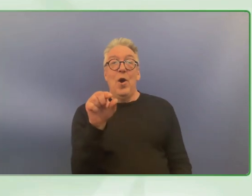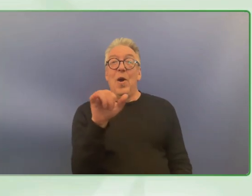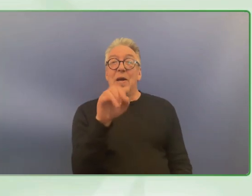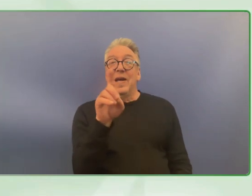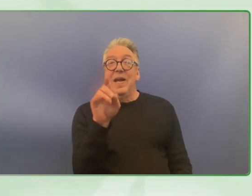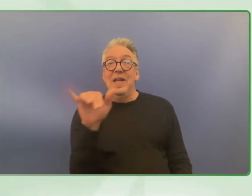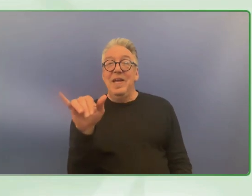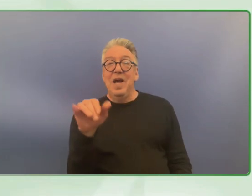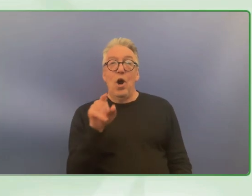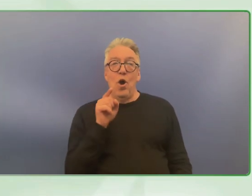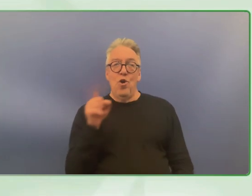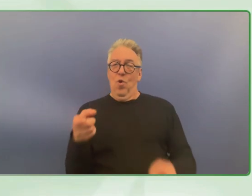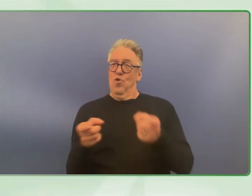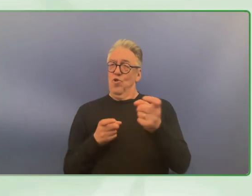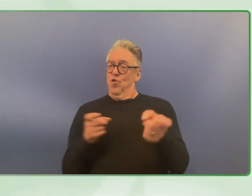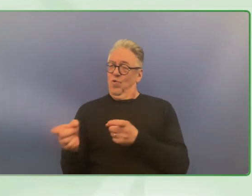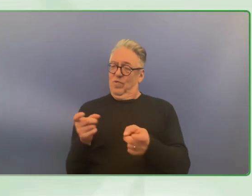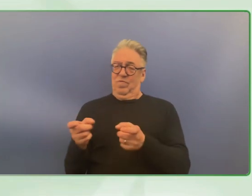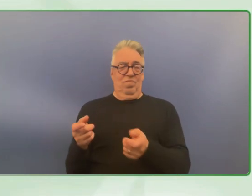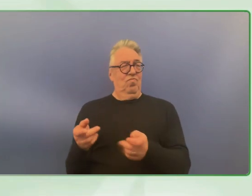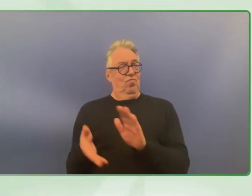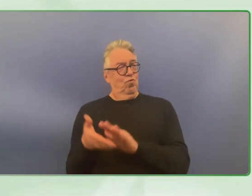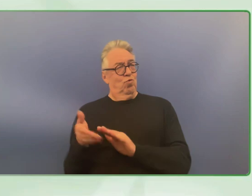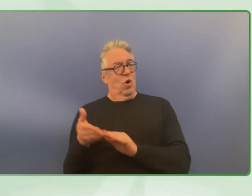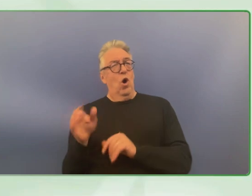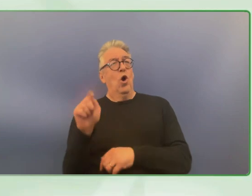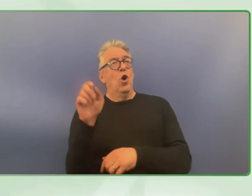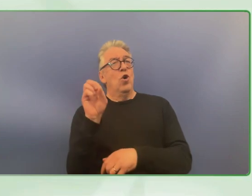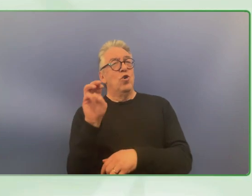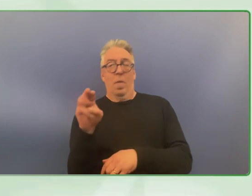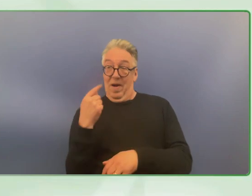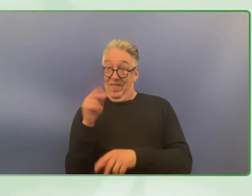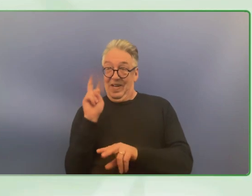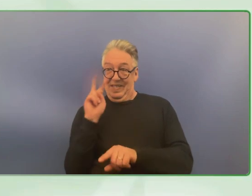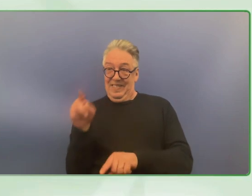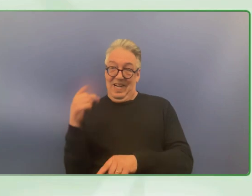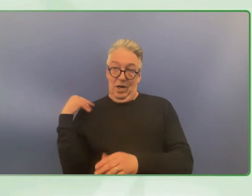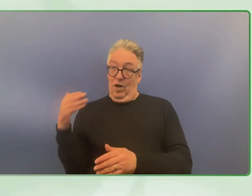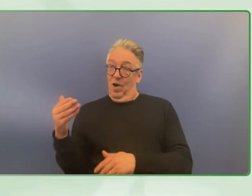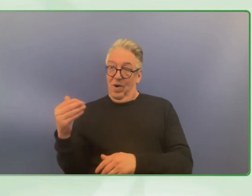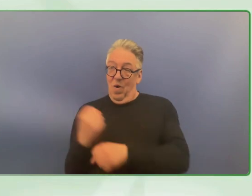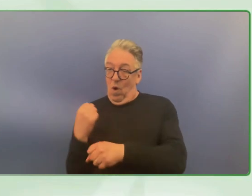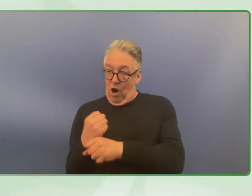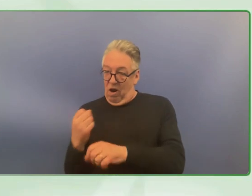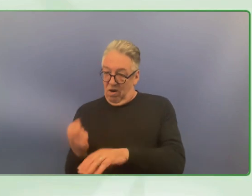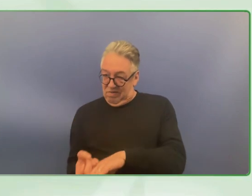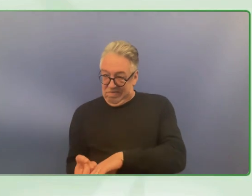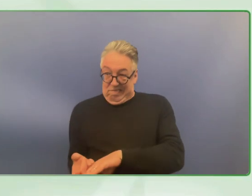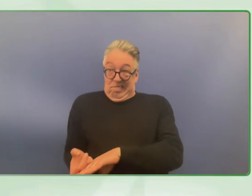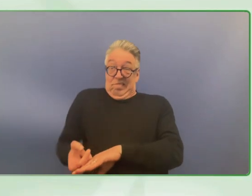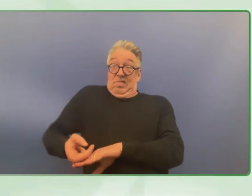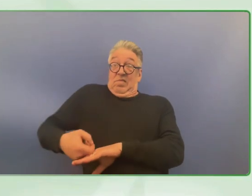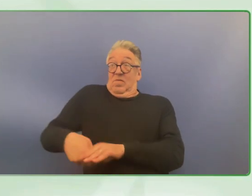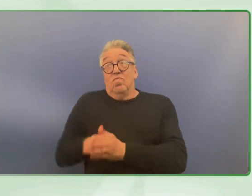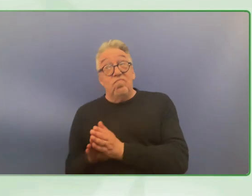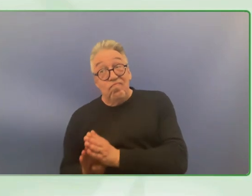I've seen you work in this program, and I've seen you grow, and I've seen you flourish. And now you're here to tell us, what does Tom represent